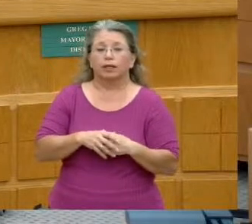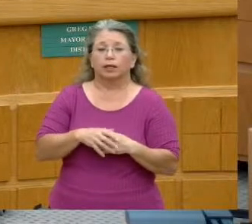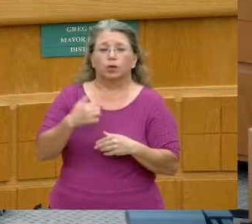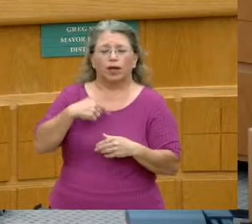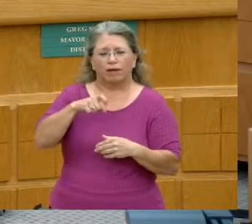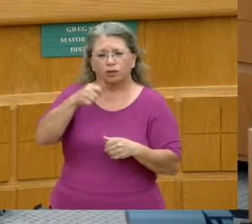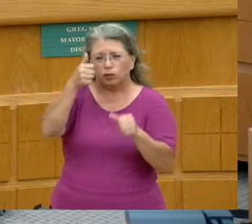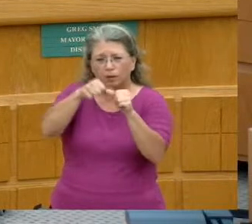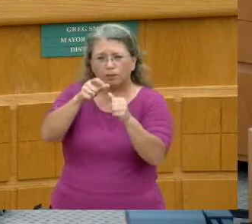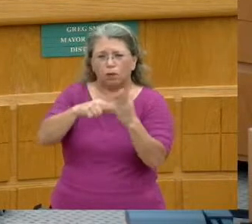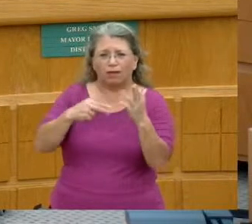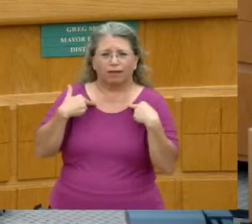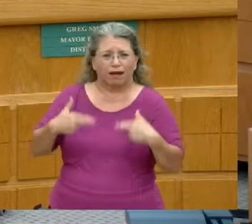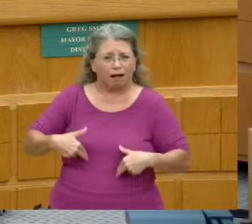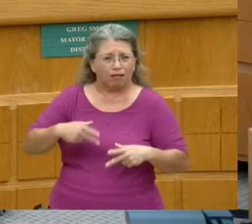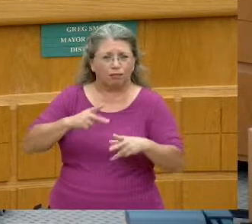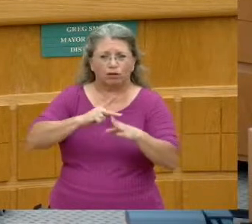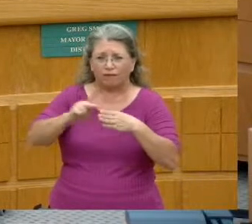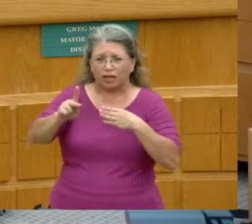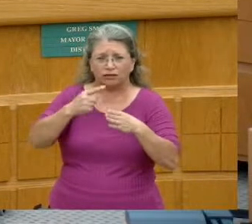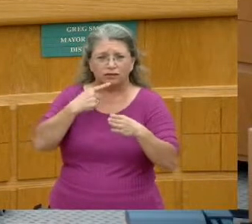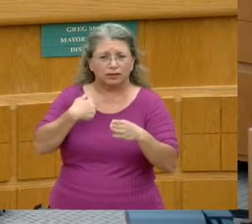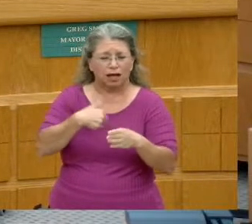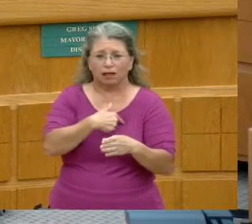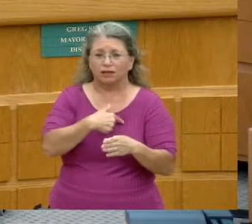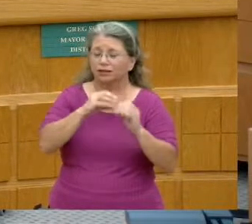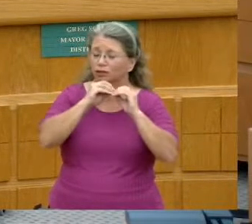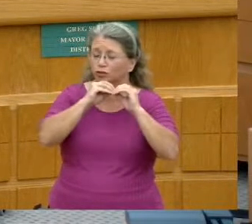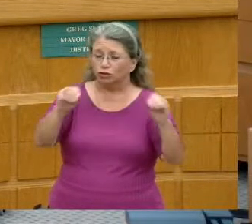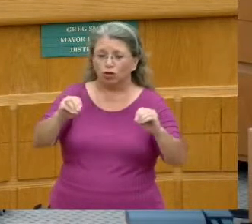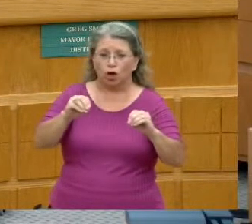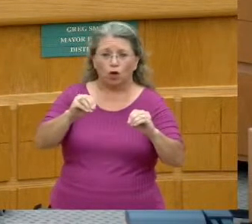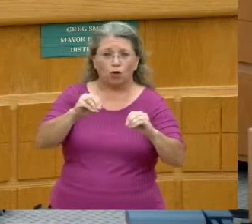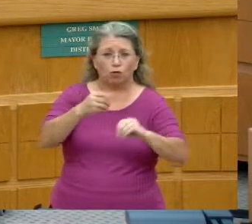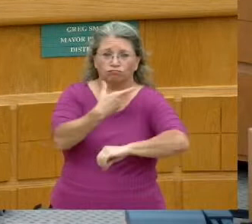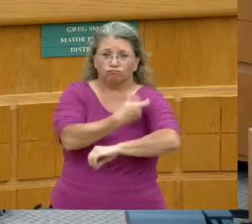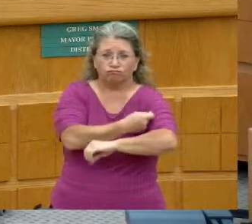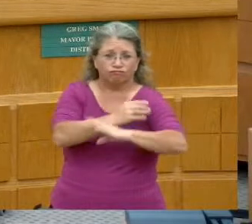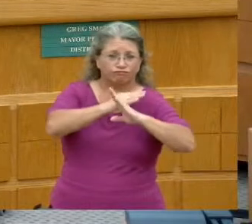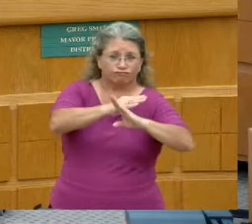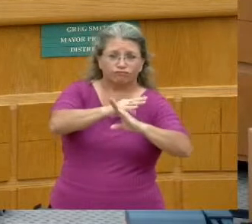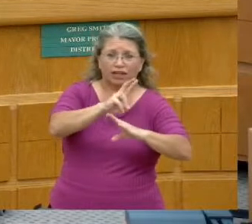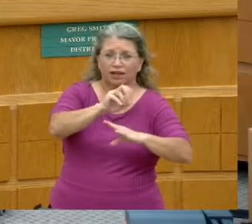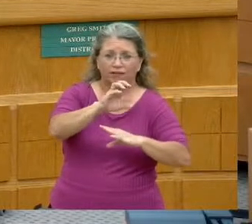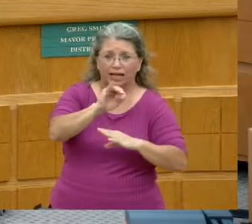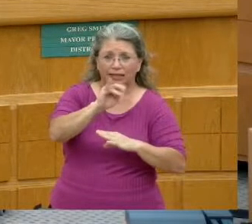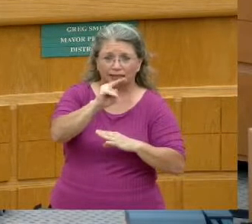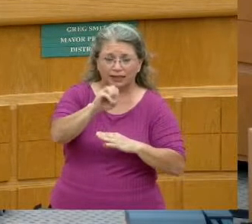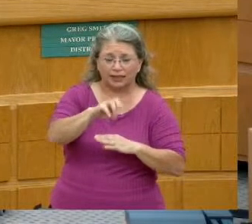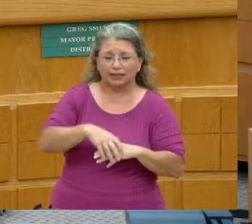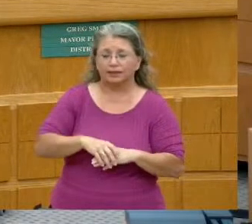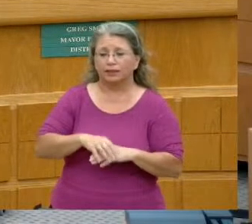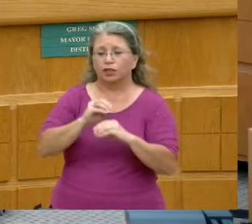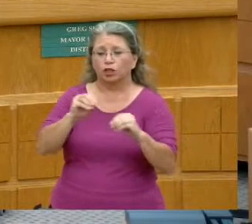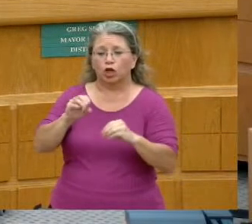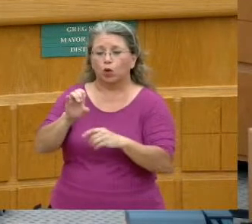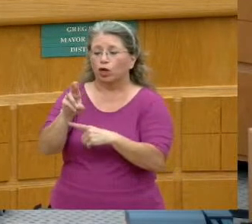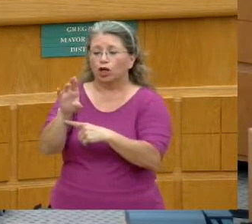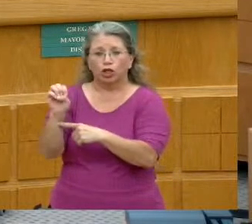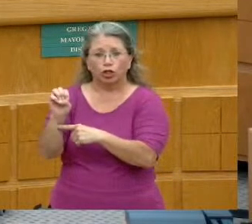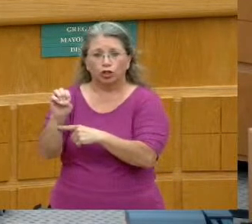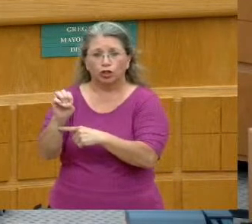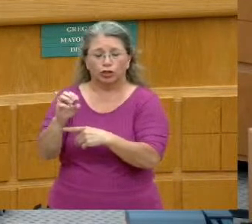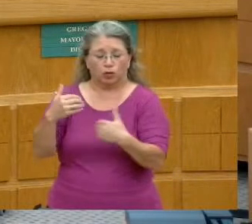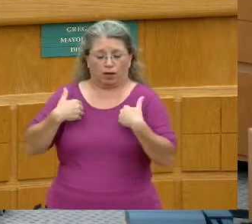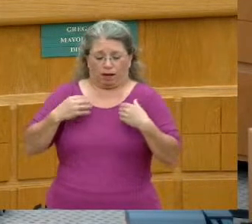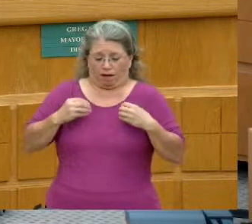which include we don't have a vaccine, there's no cure for coronavirus, we have no immune system in our body for the